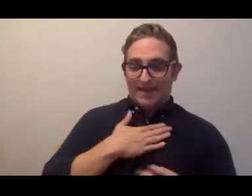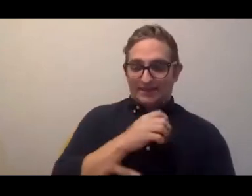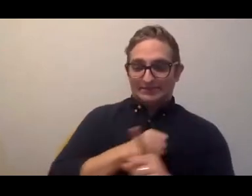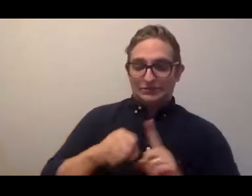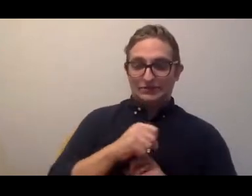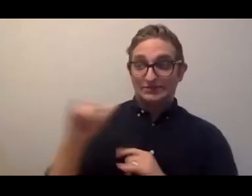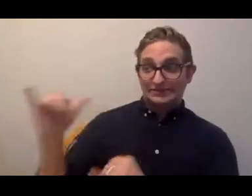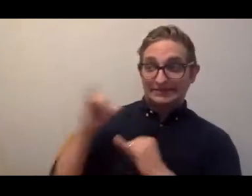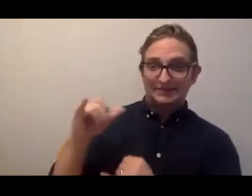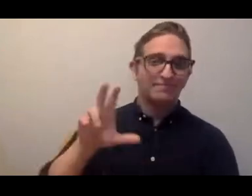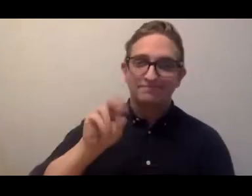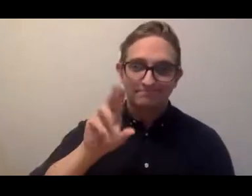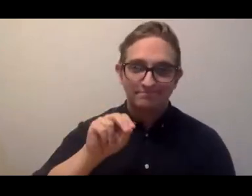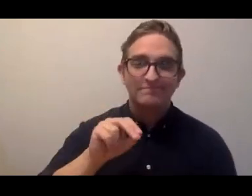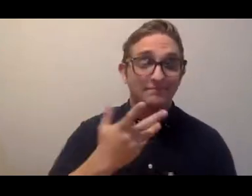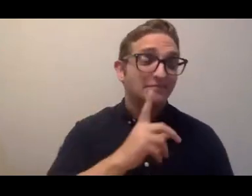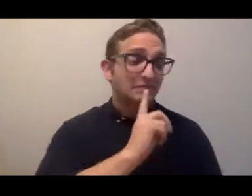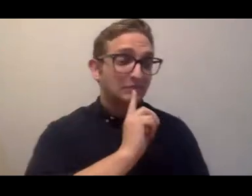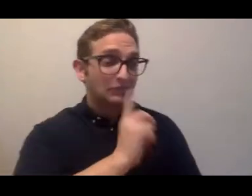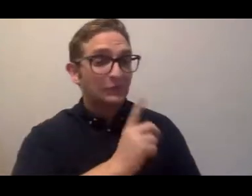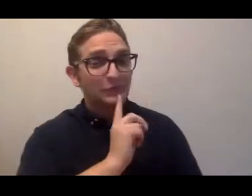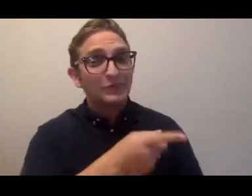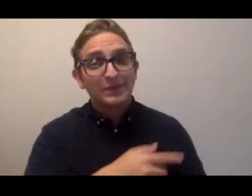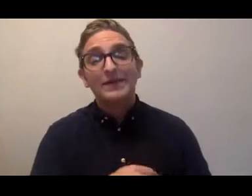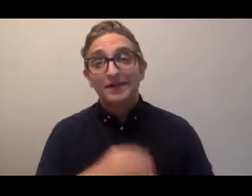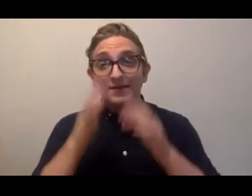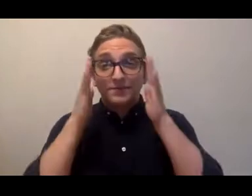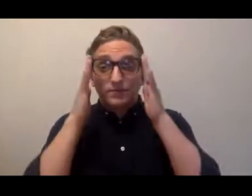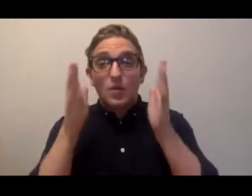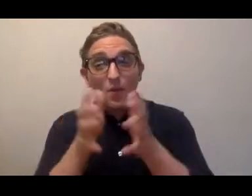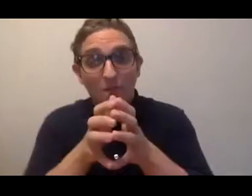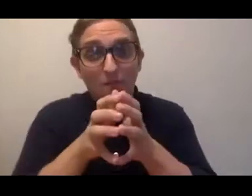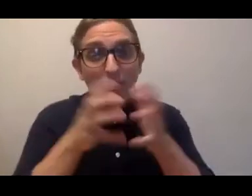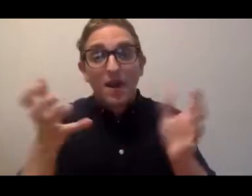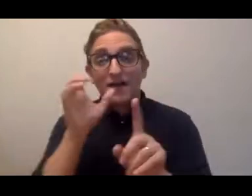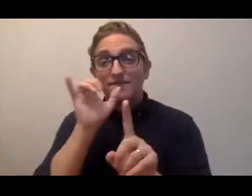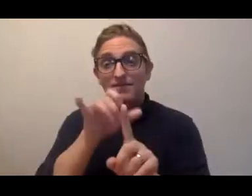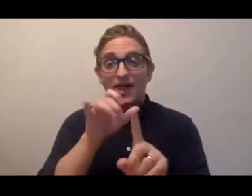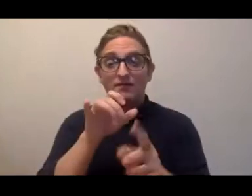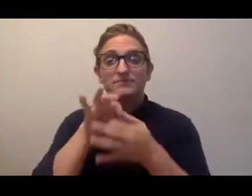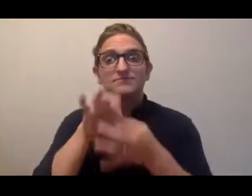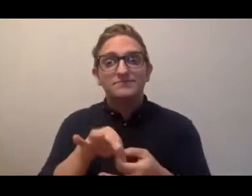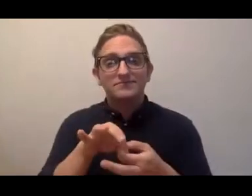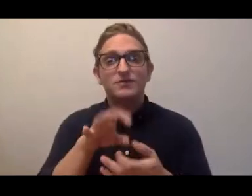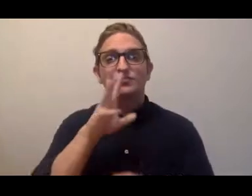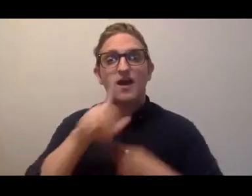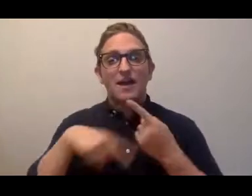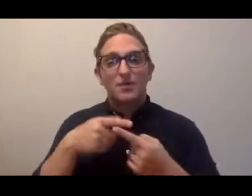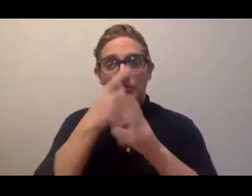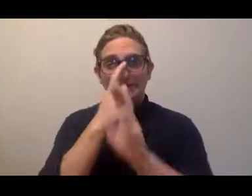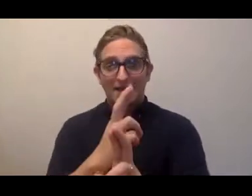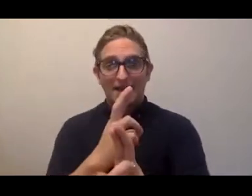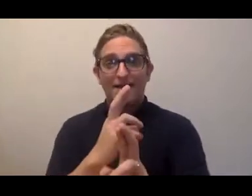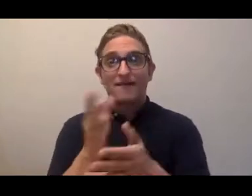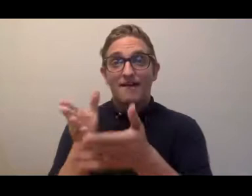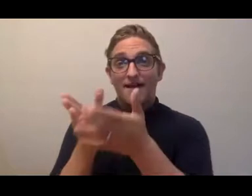true. That's so true. So a lot of it sounds like has to do with respect, asking for